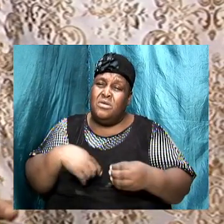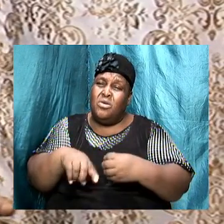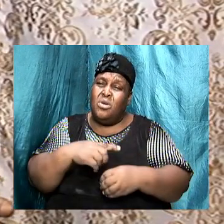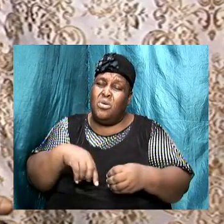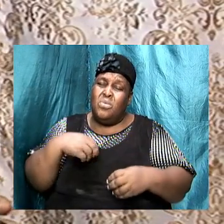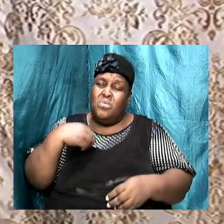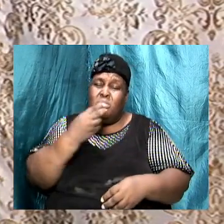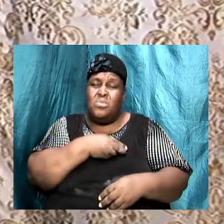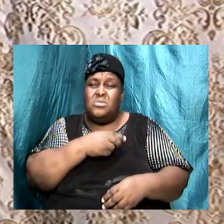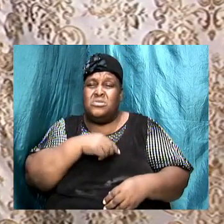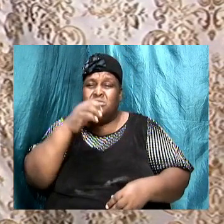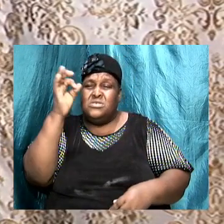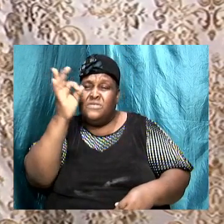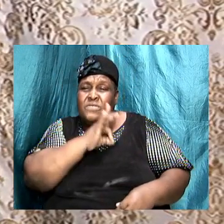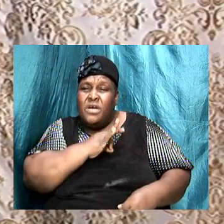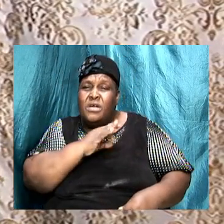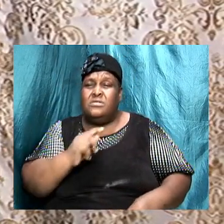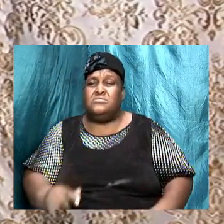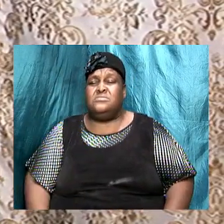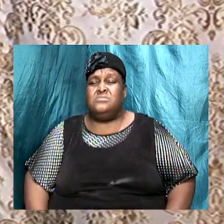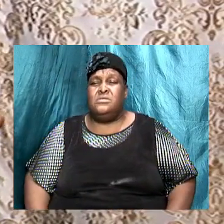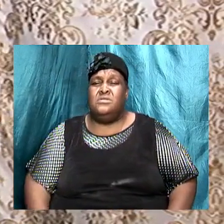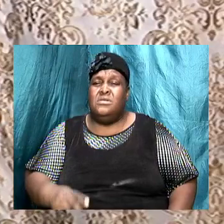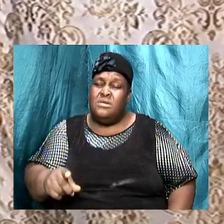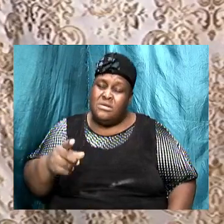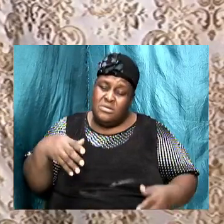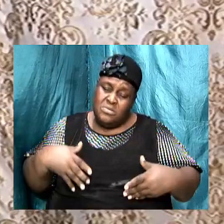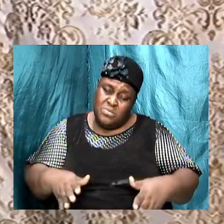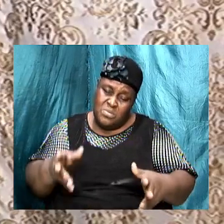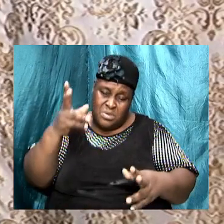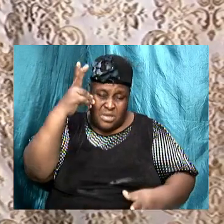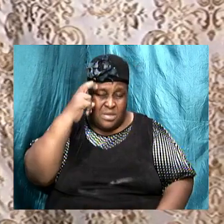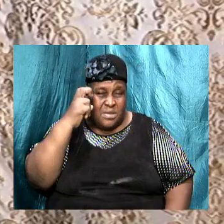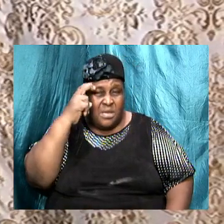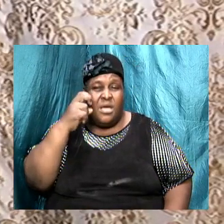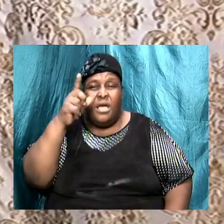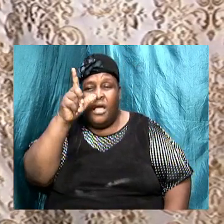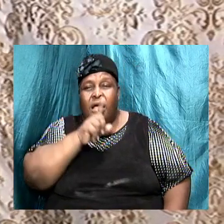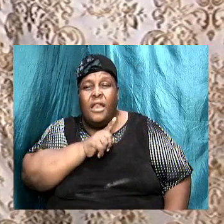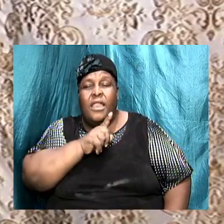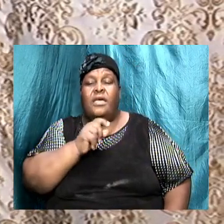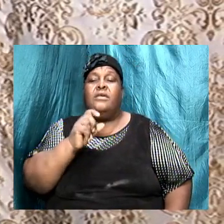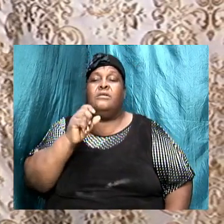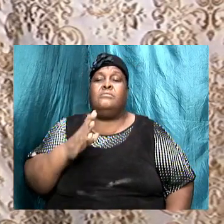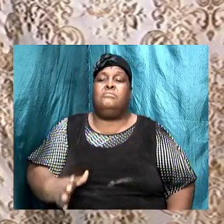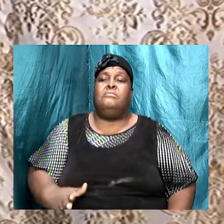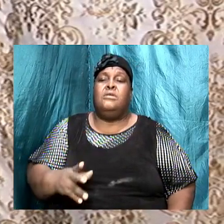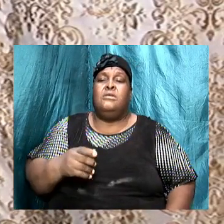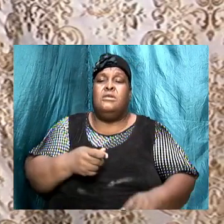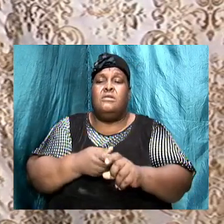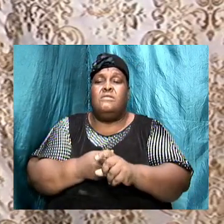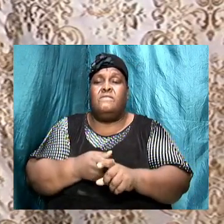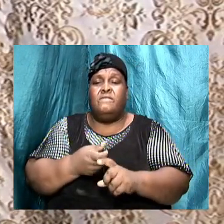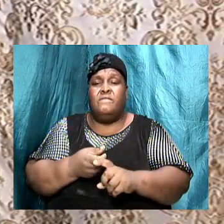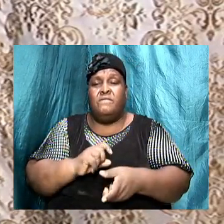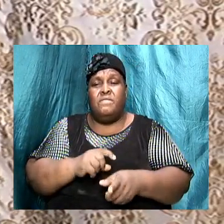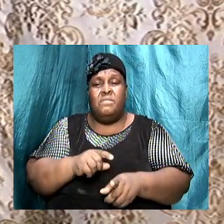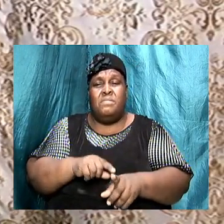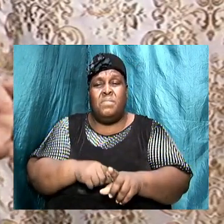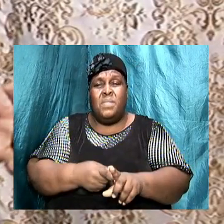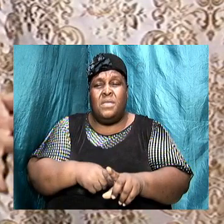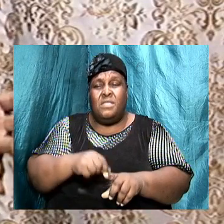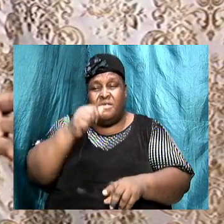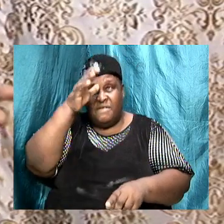in falsehood. And this is the way of Satan. He's a liar, the Bible says, from the beginning. He's the father of lie. And if